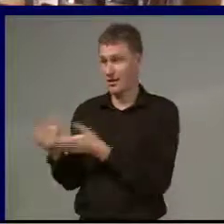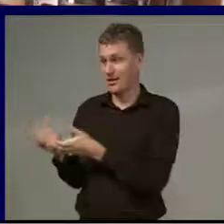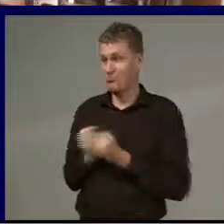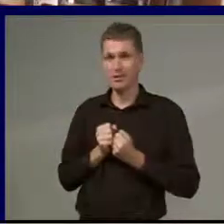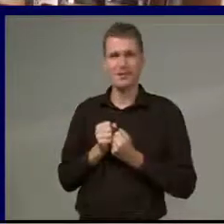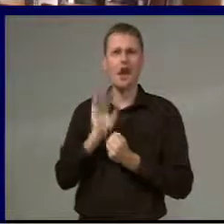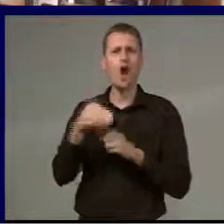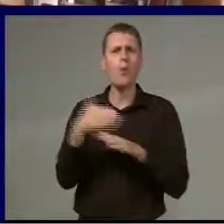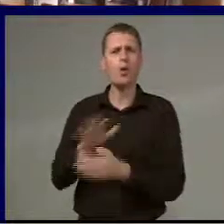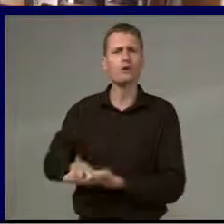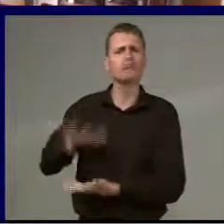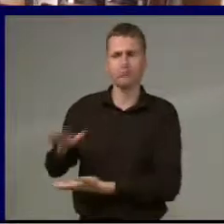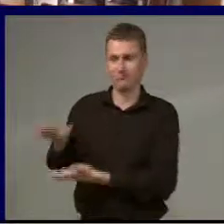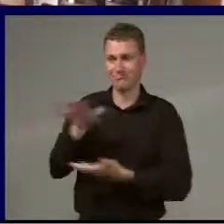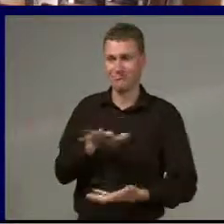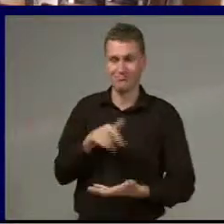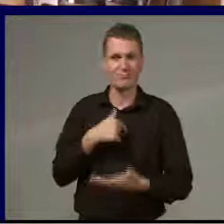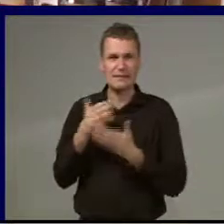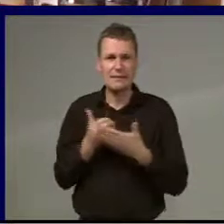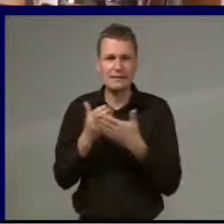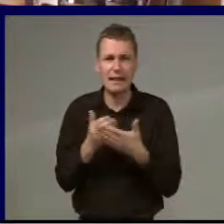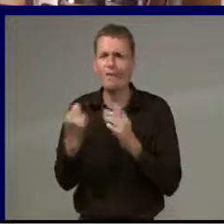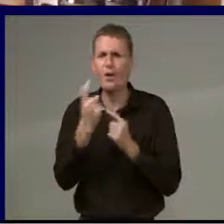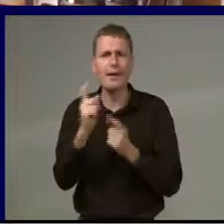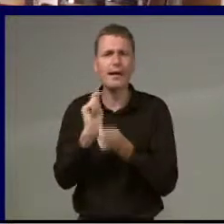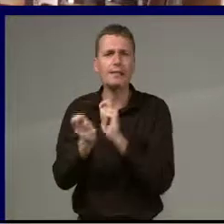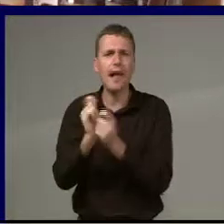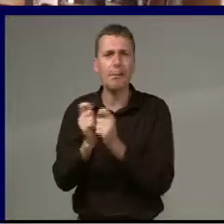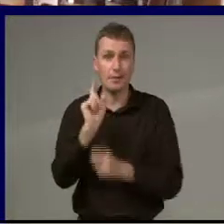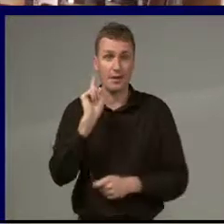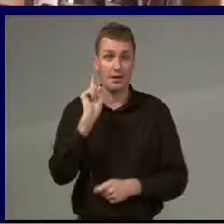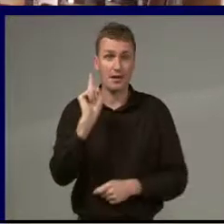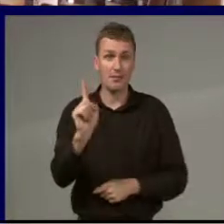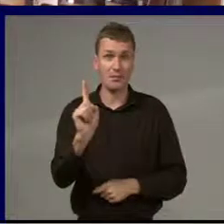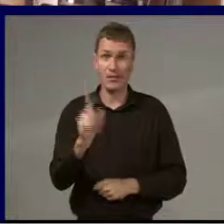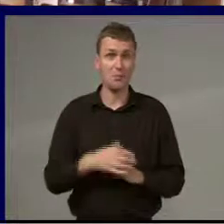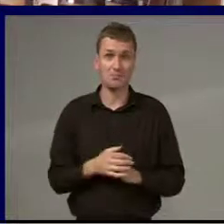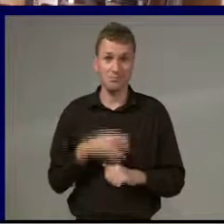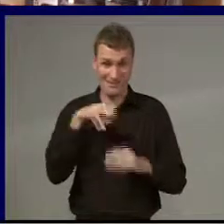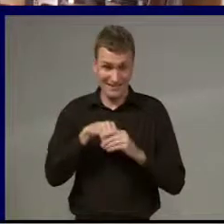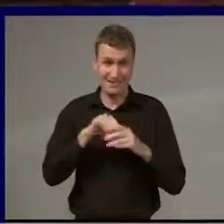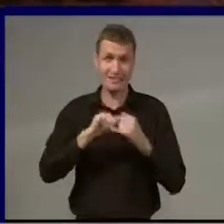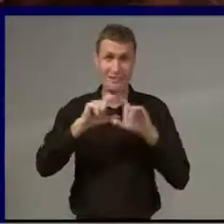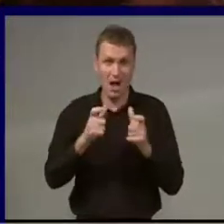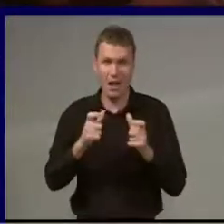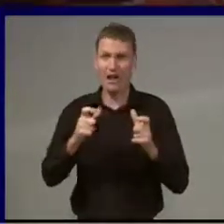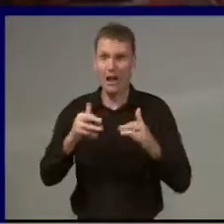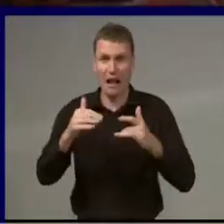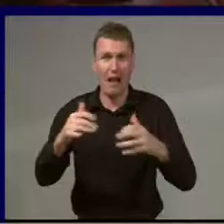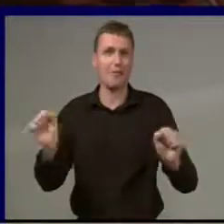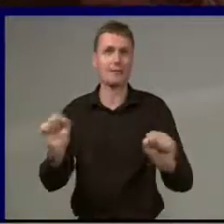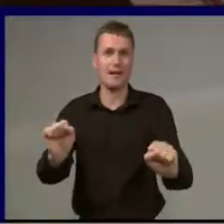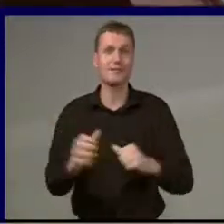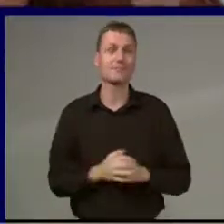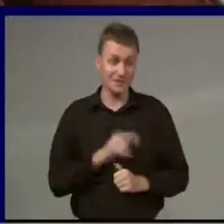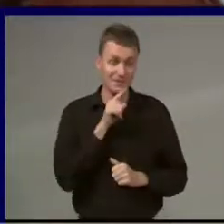I needed to do lots of studies for coming up, the exams coming up. But no, I was busy. But taking out New